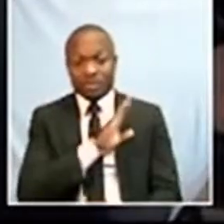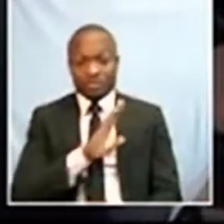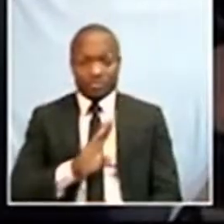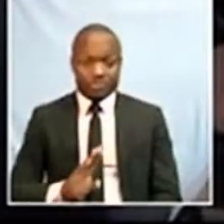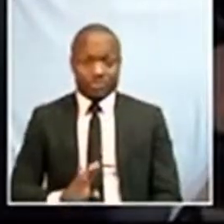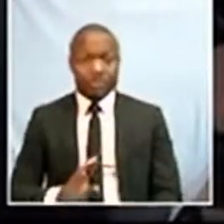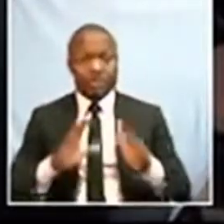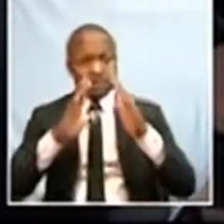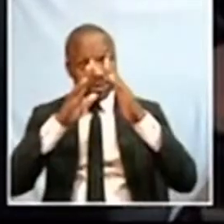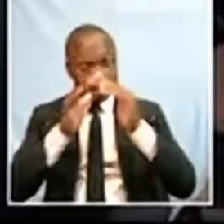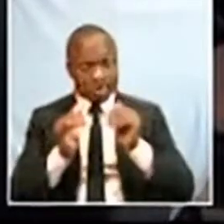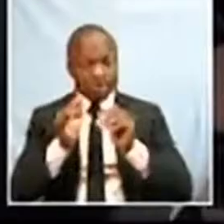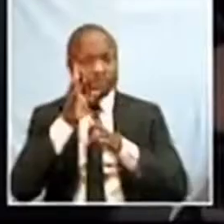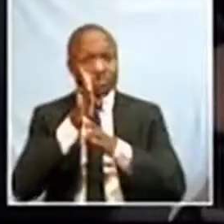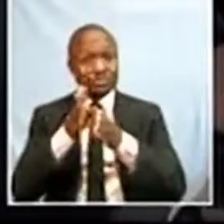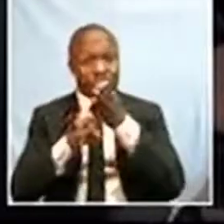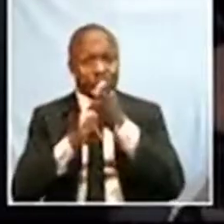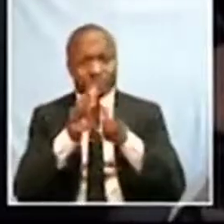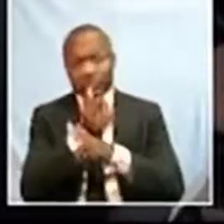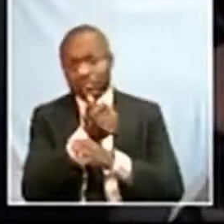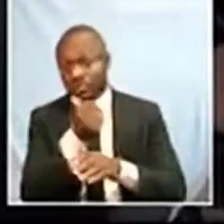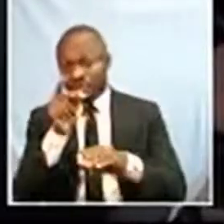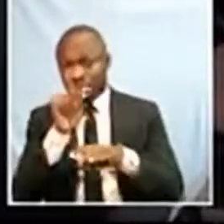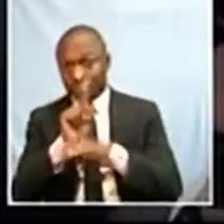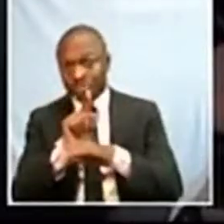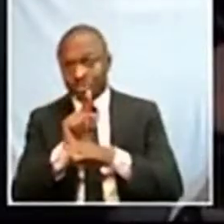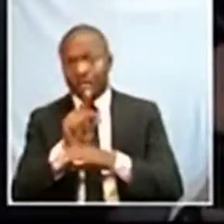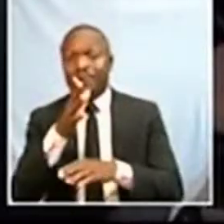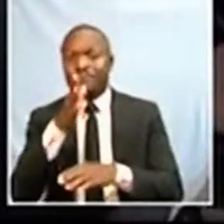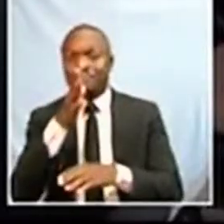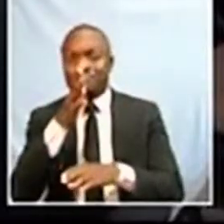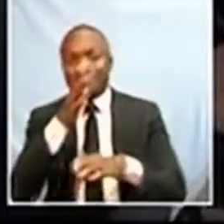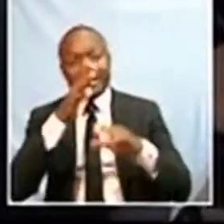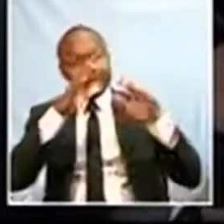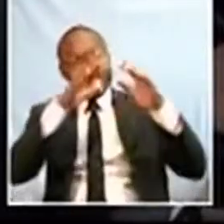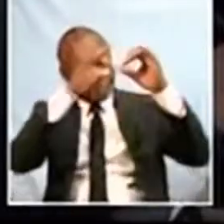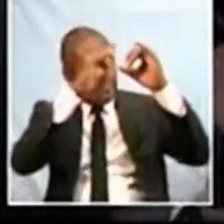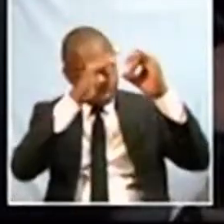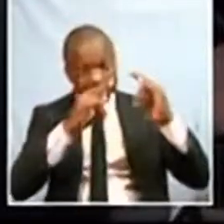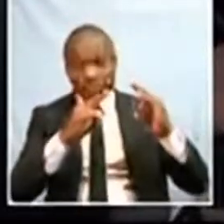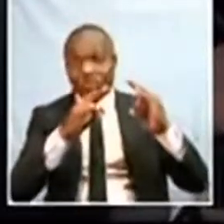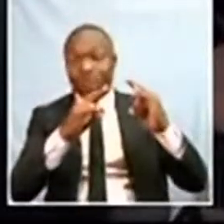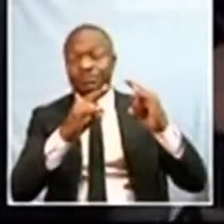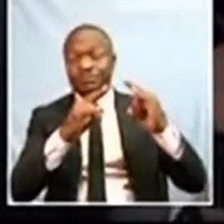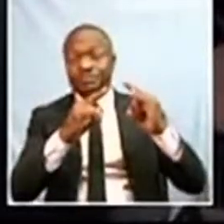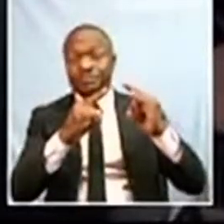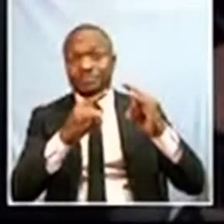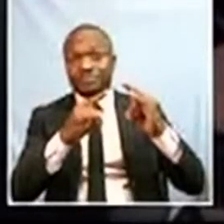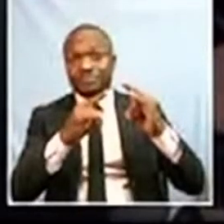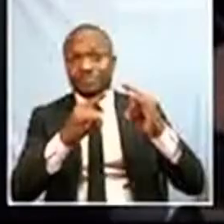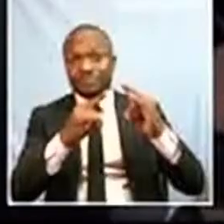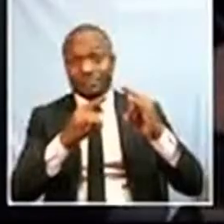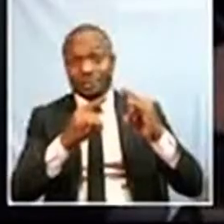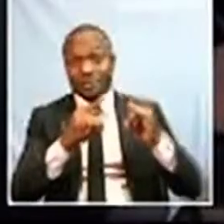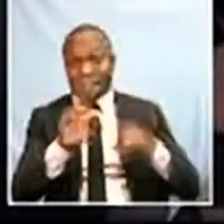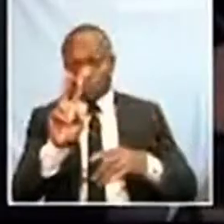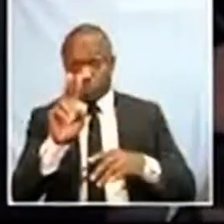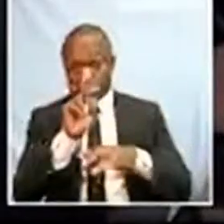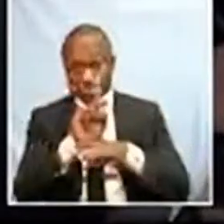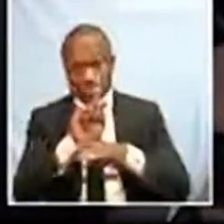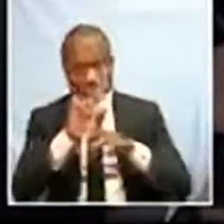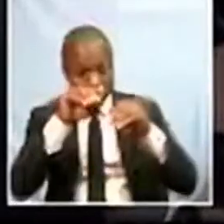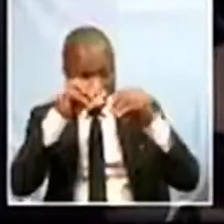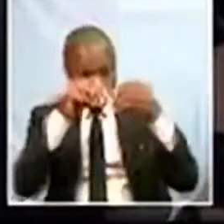project is a mother's shelter at Silowana Rural Health Post. These two contracts were given